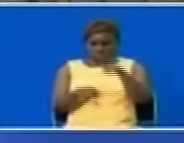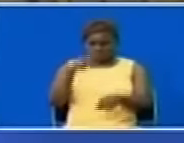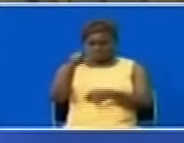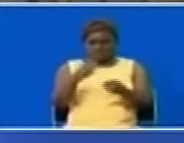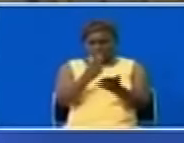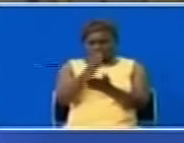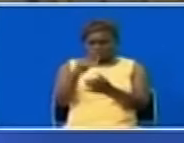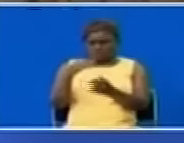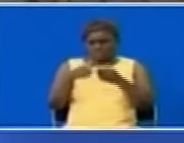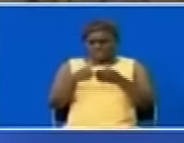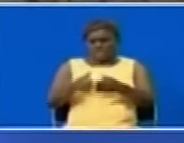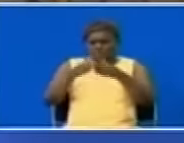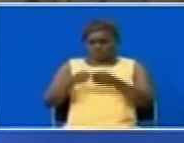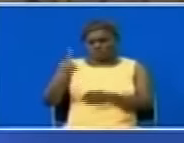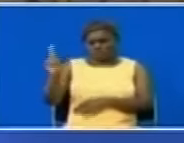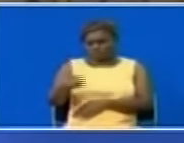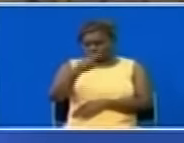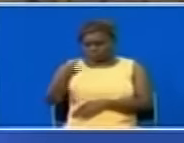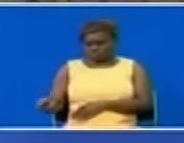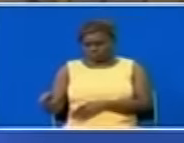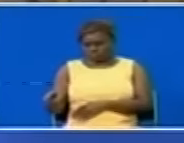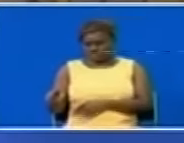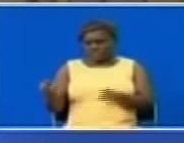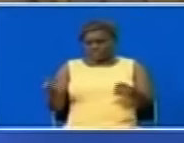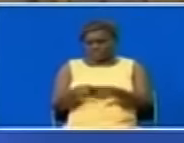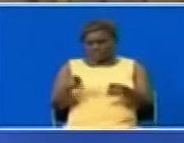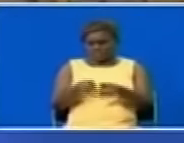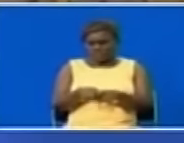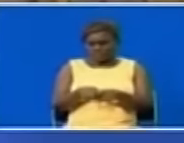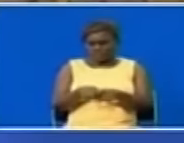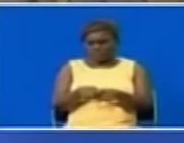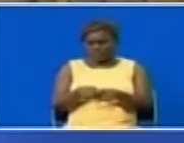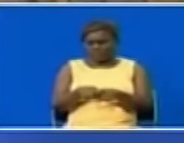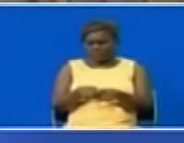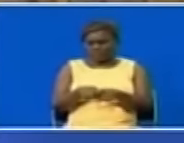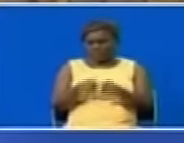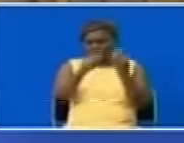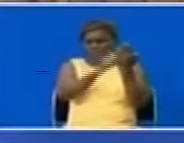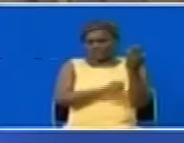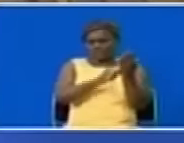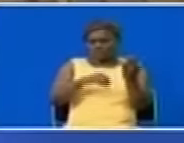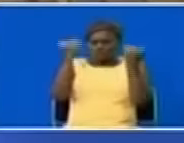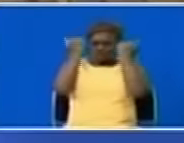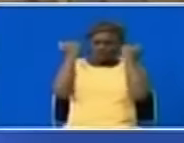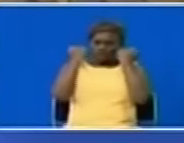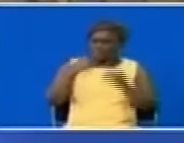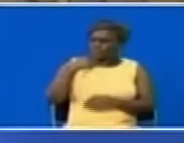sexual offence at such place and subject to such conditions that a court may